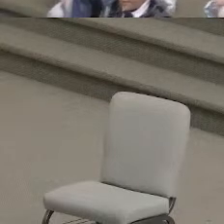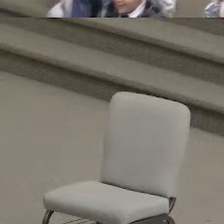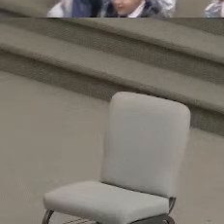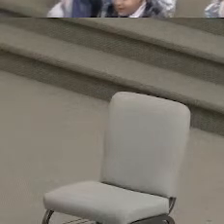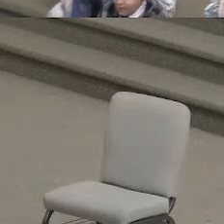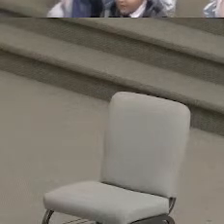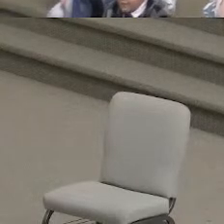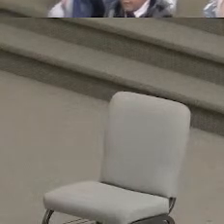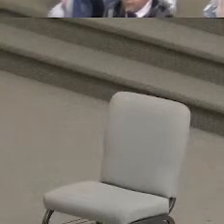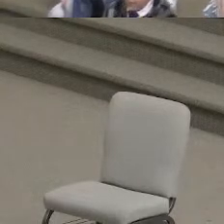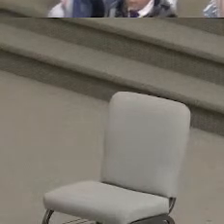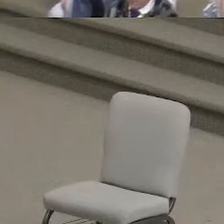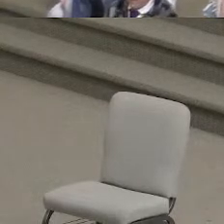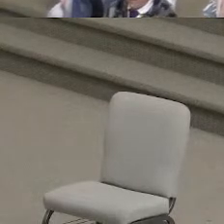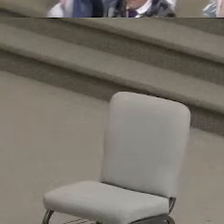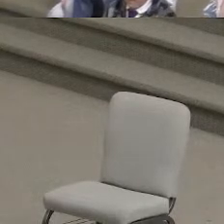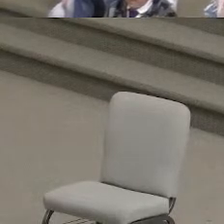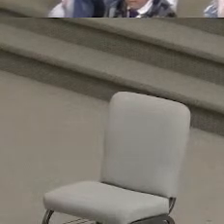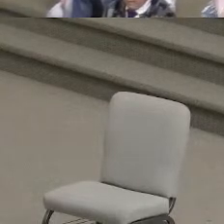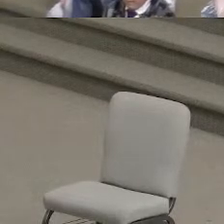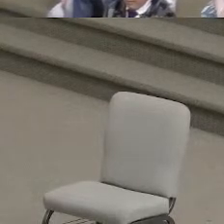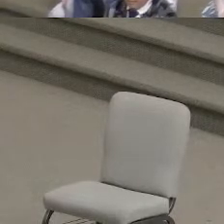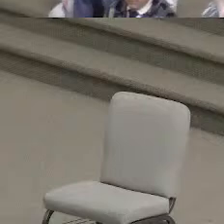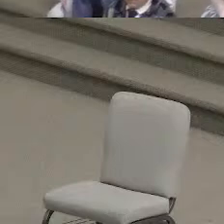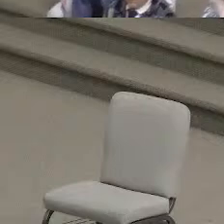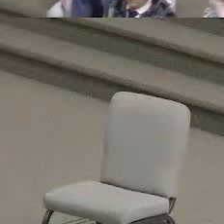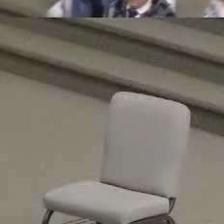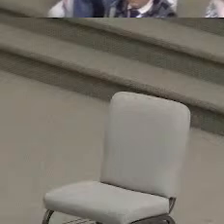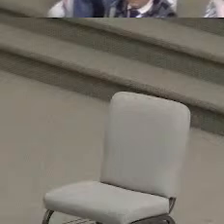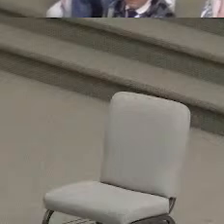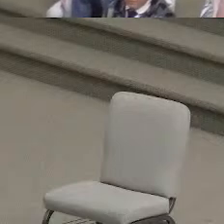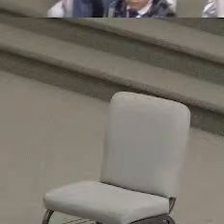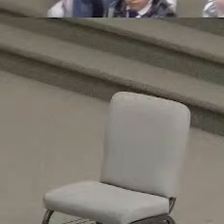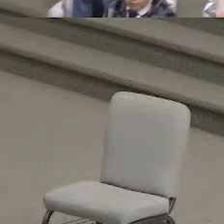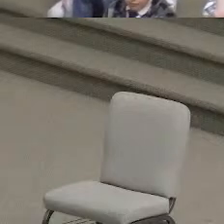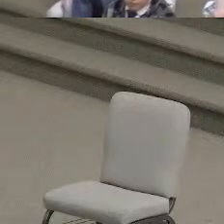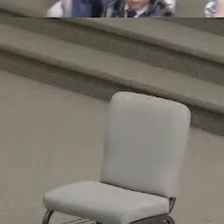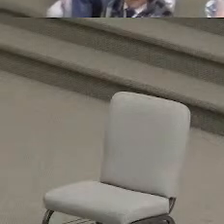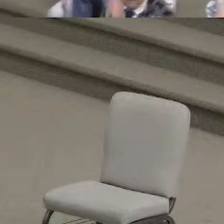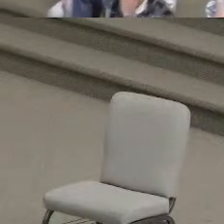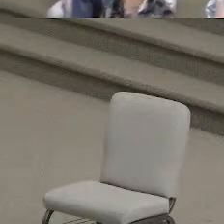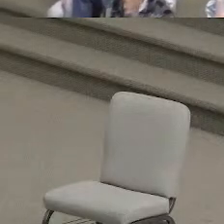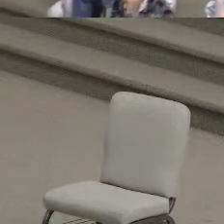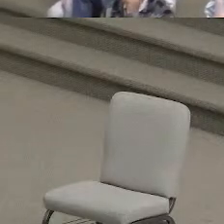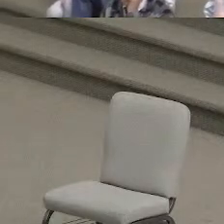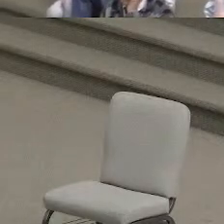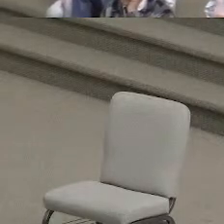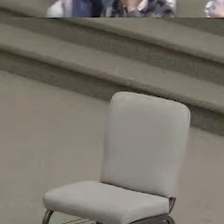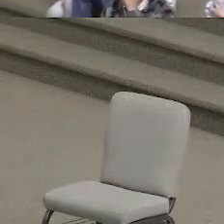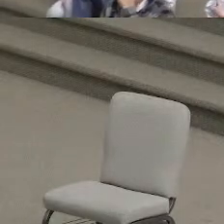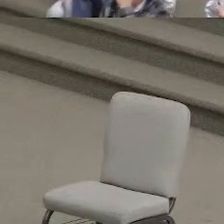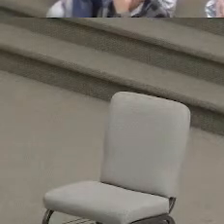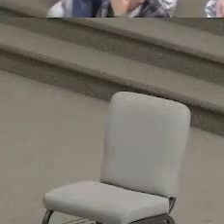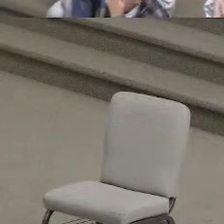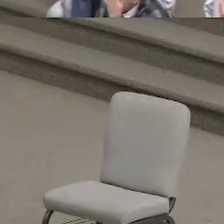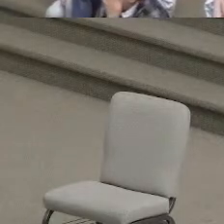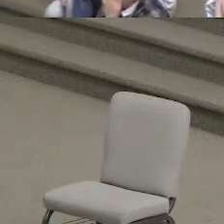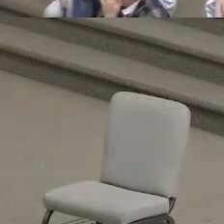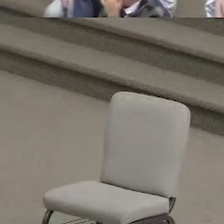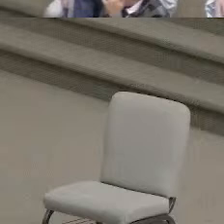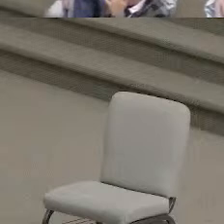The world and its desires pass away. But whoever does the will of